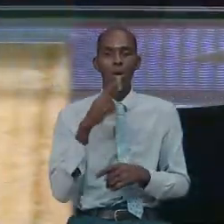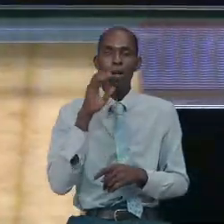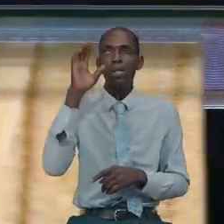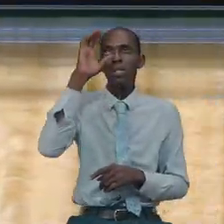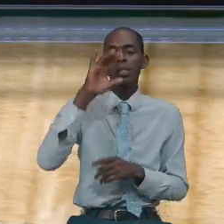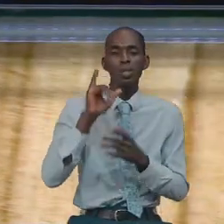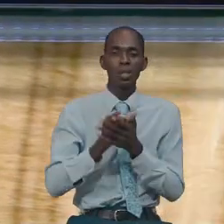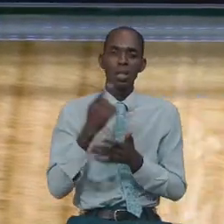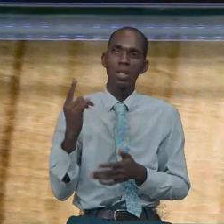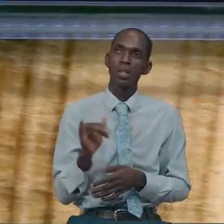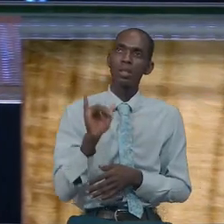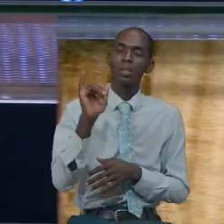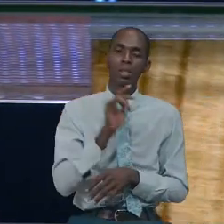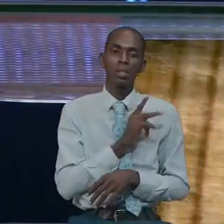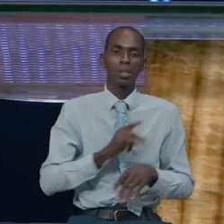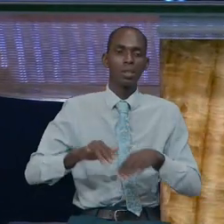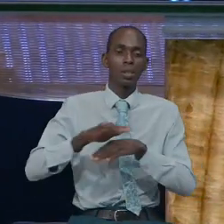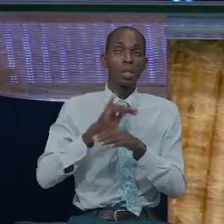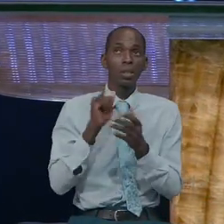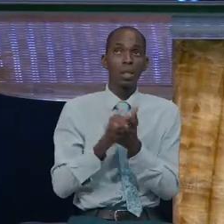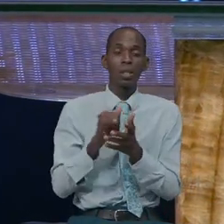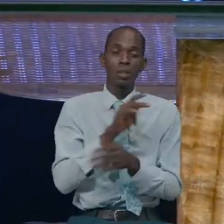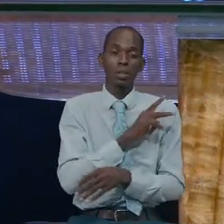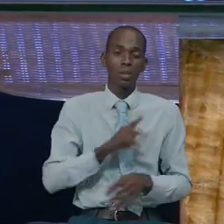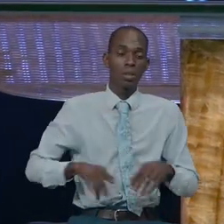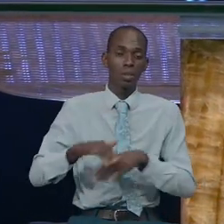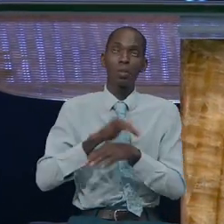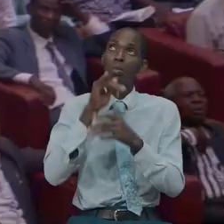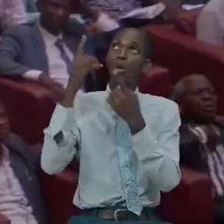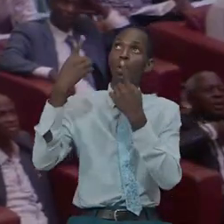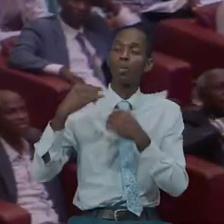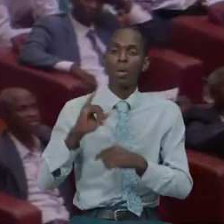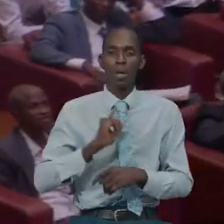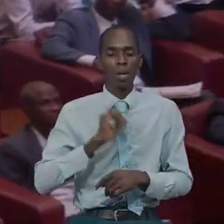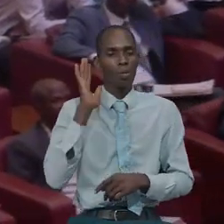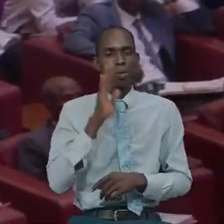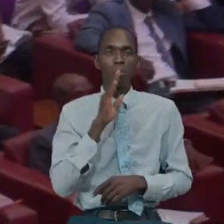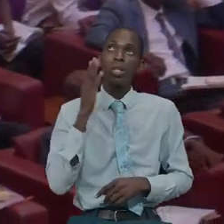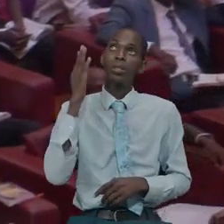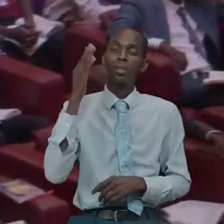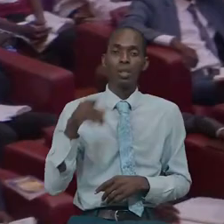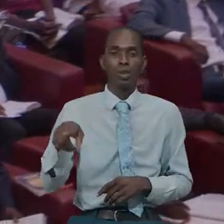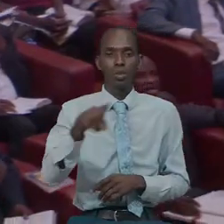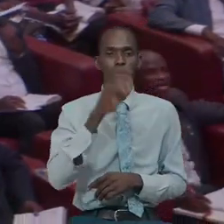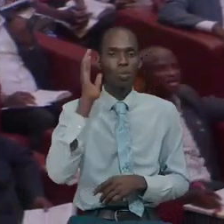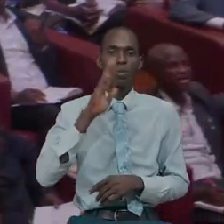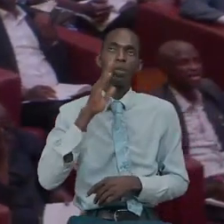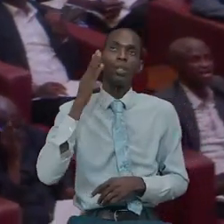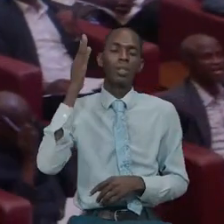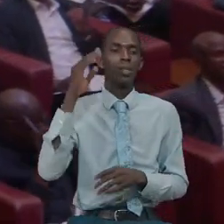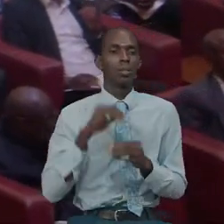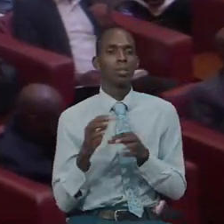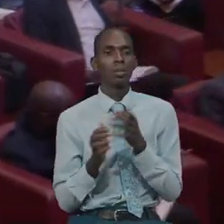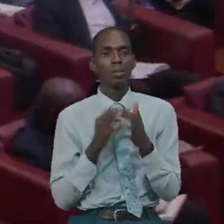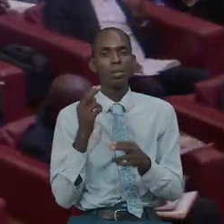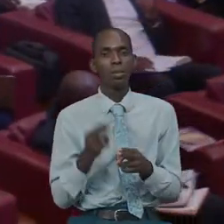eternal kingdom, and that eternal kingdom is coming. I will be there. You will be there in Jesus' name.